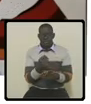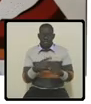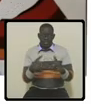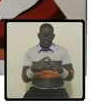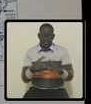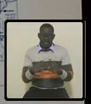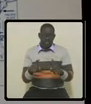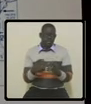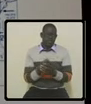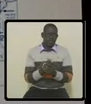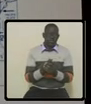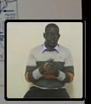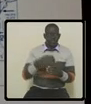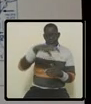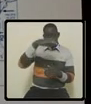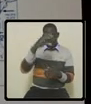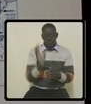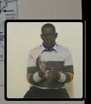of folds.